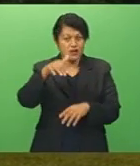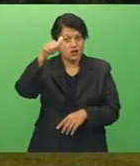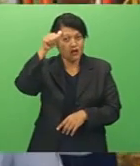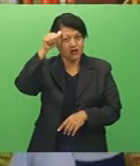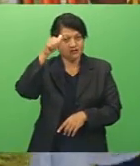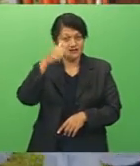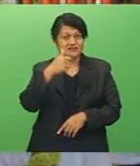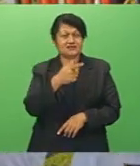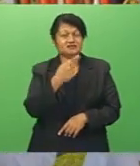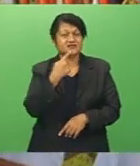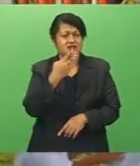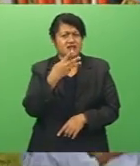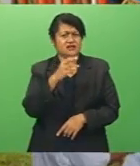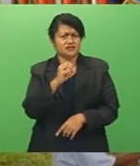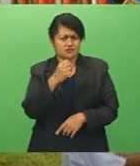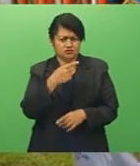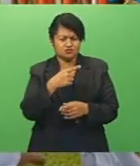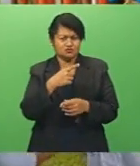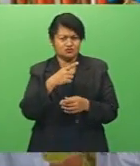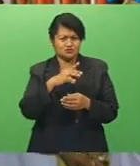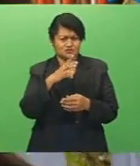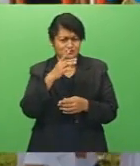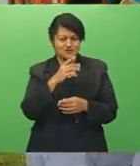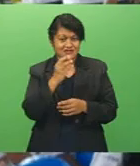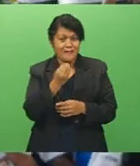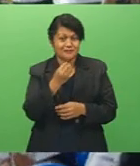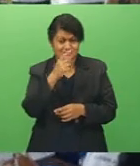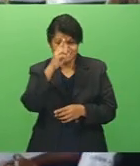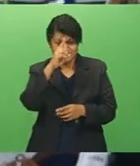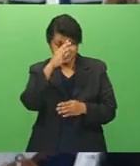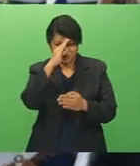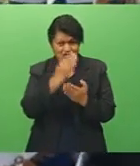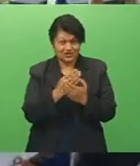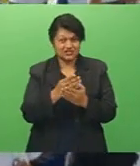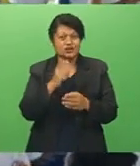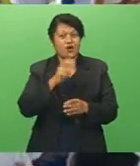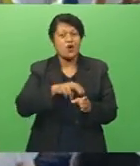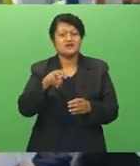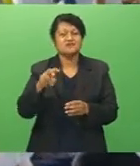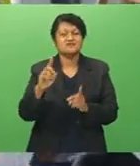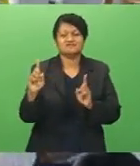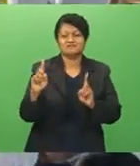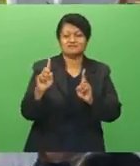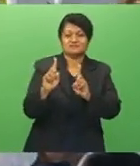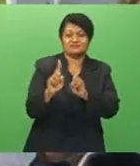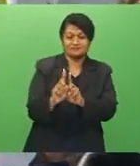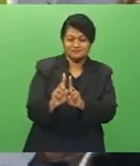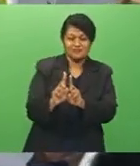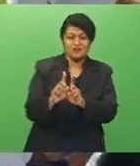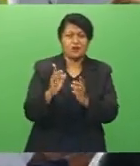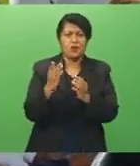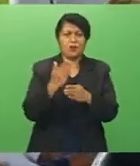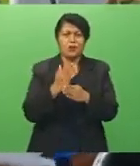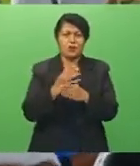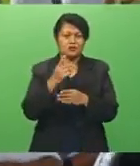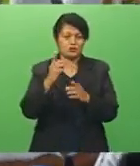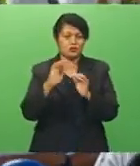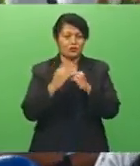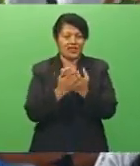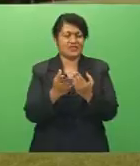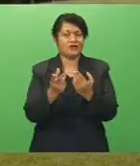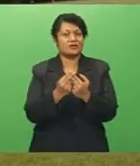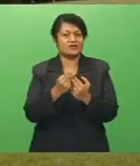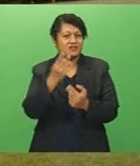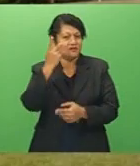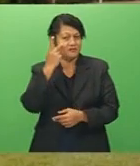are autistic, and Prasad says they work closely with parents and relevant stakeholders to help them. Today's program